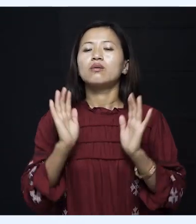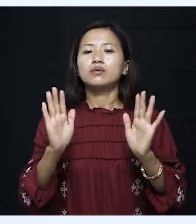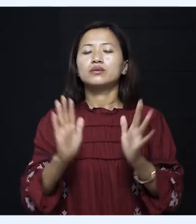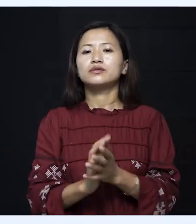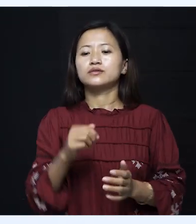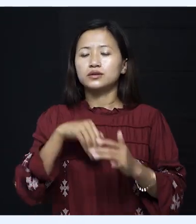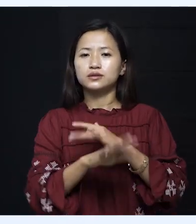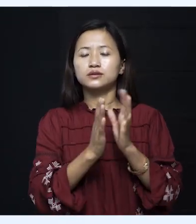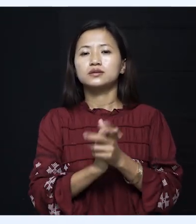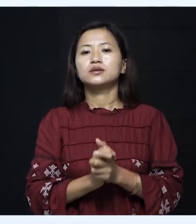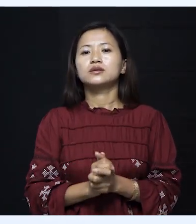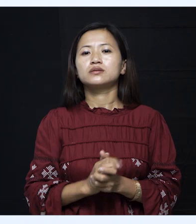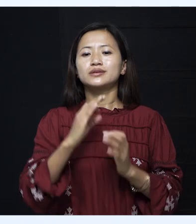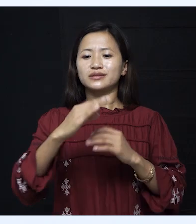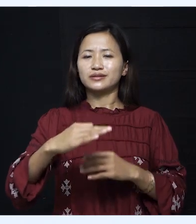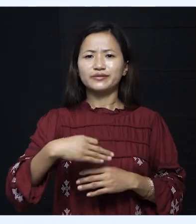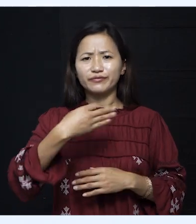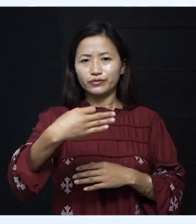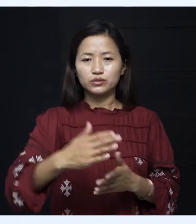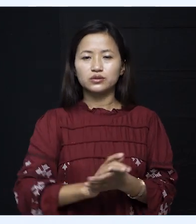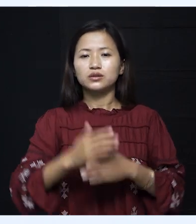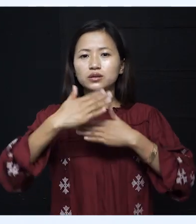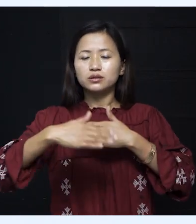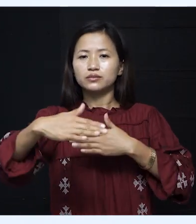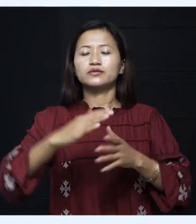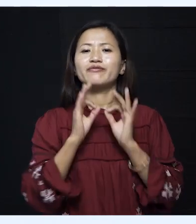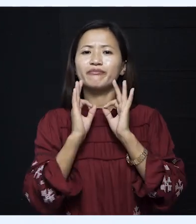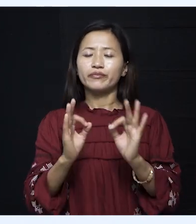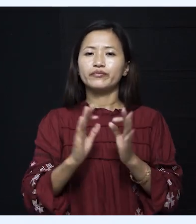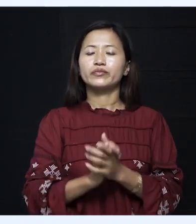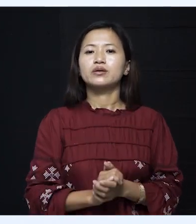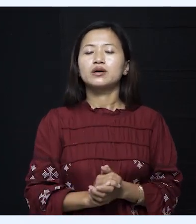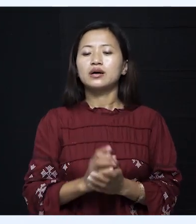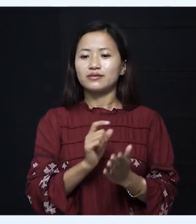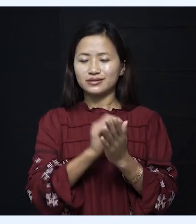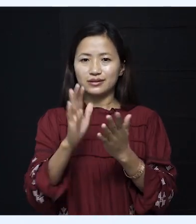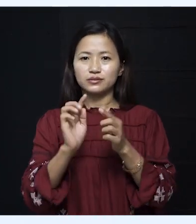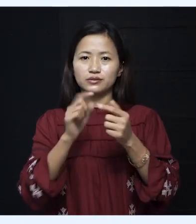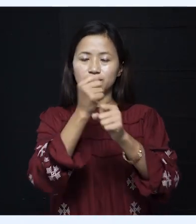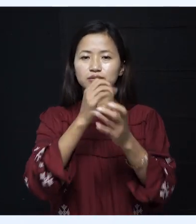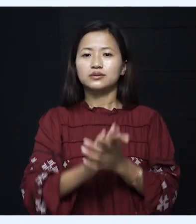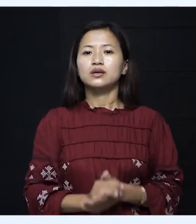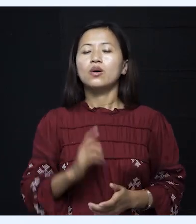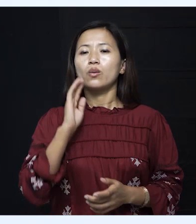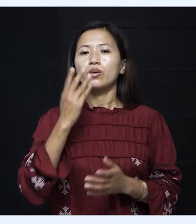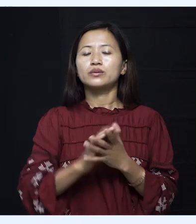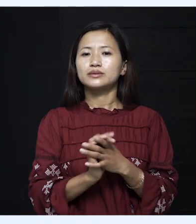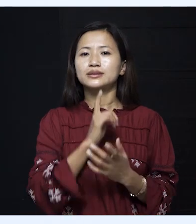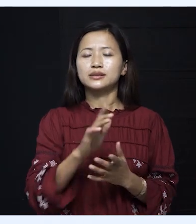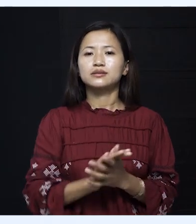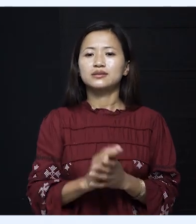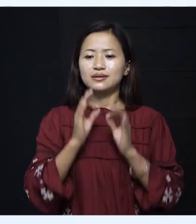here under this future perfect continuous. And when we say, remember, I haven't cited some of the examples, but when we say